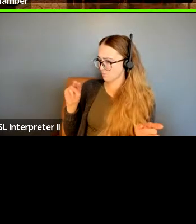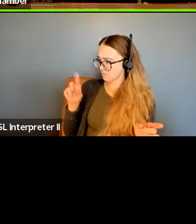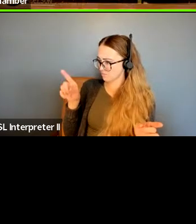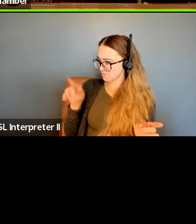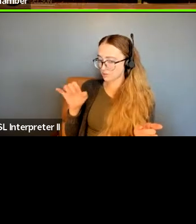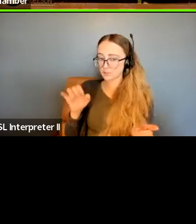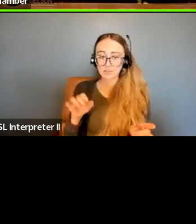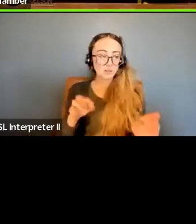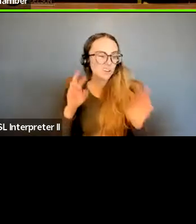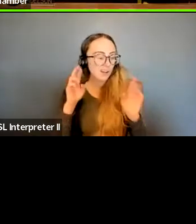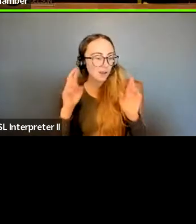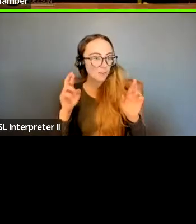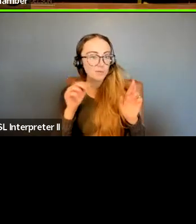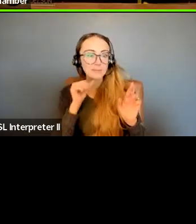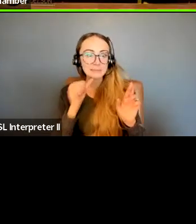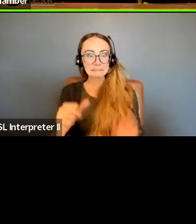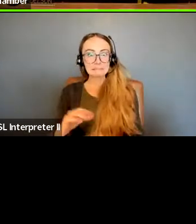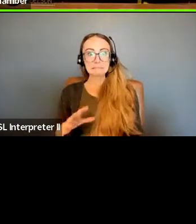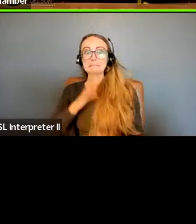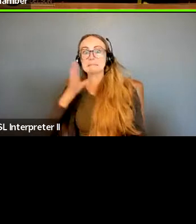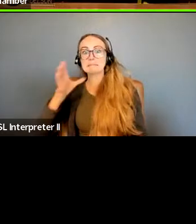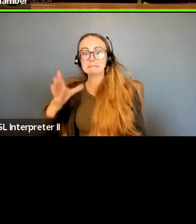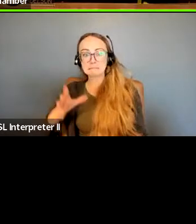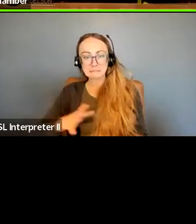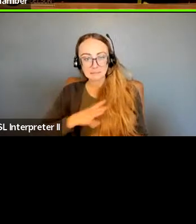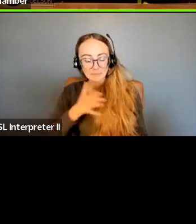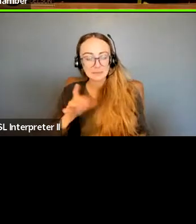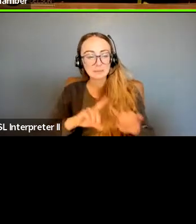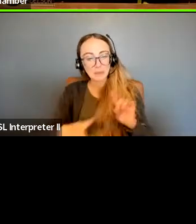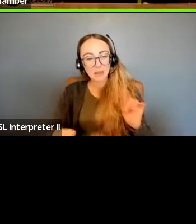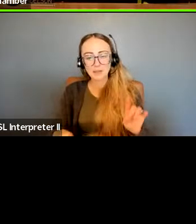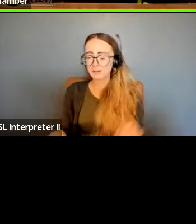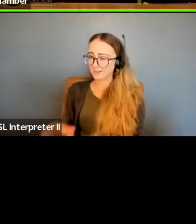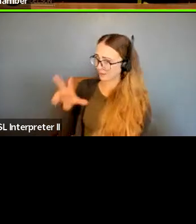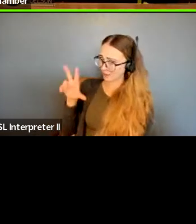hopeful it's not super fancy. I don't know,